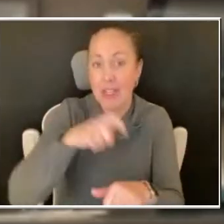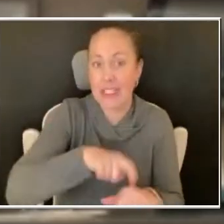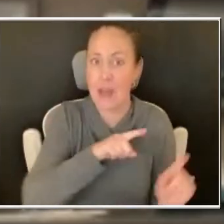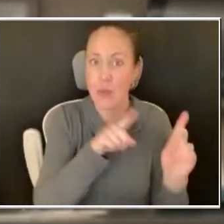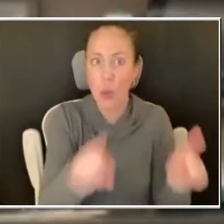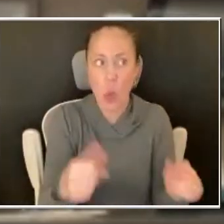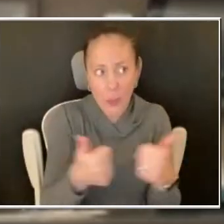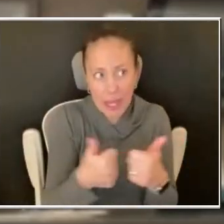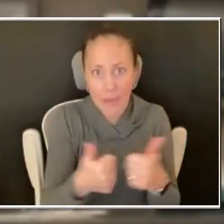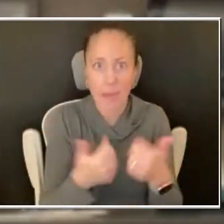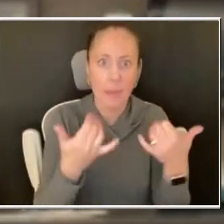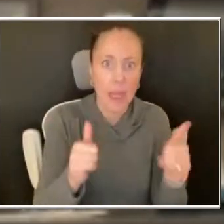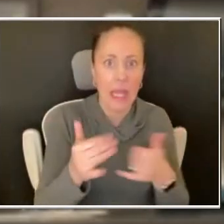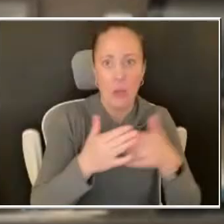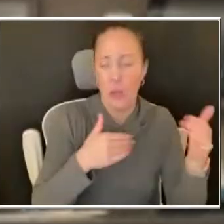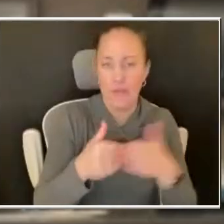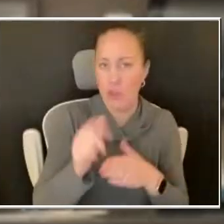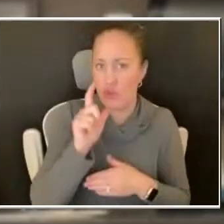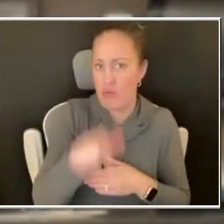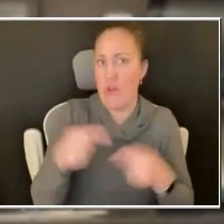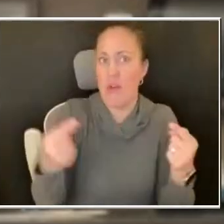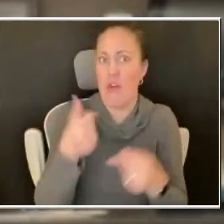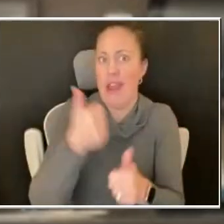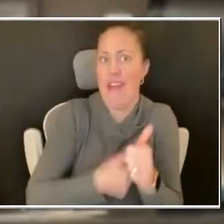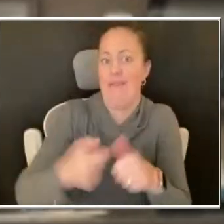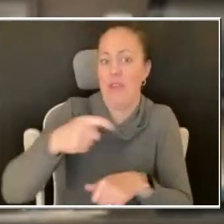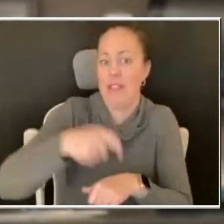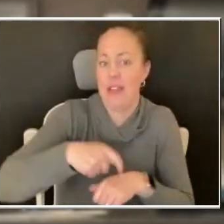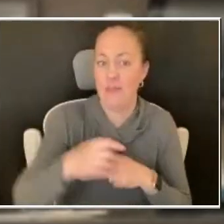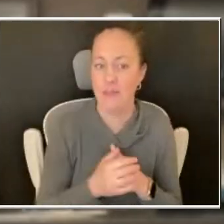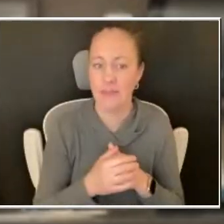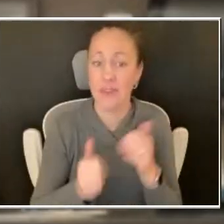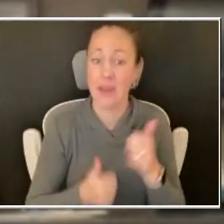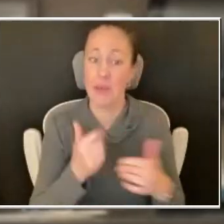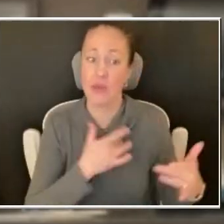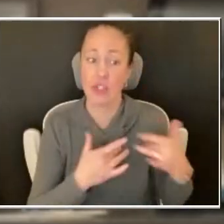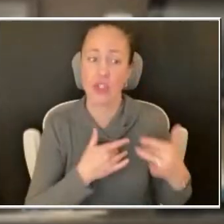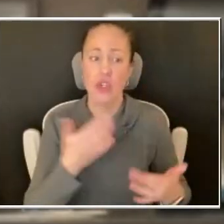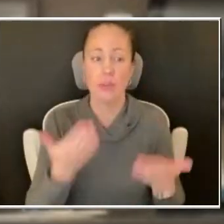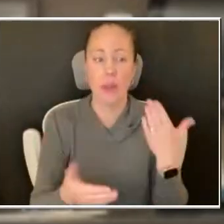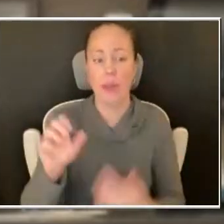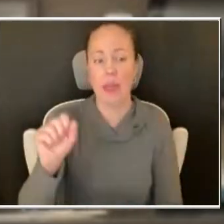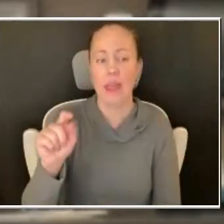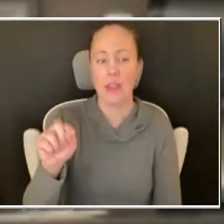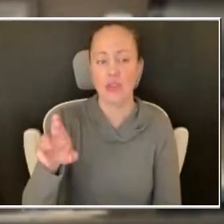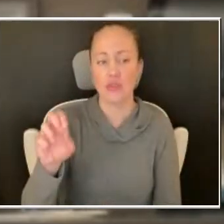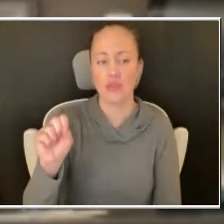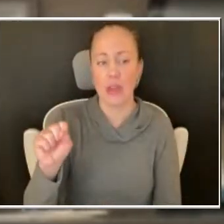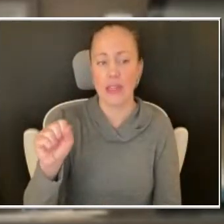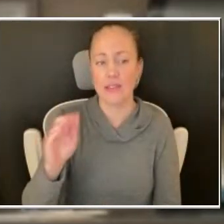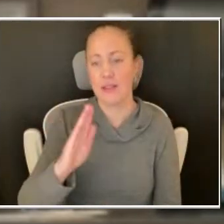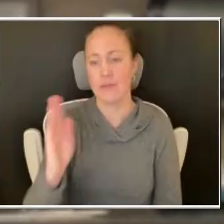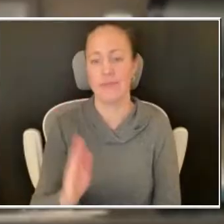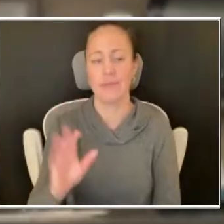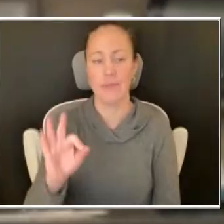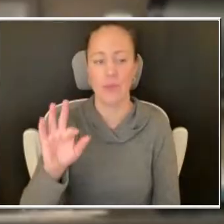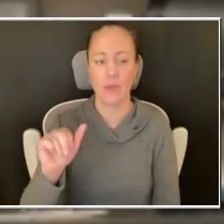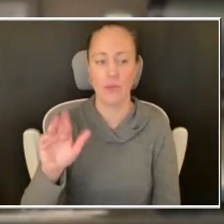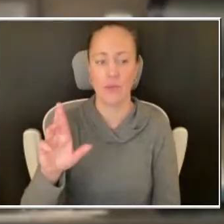be continual afterwards. The biggest one you probably worry about is actually stress fractures. That's what usually occurs when